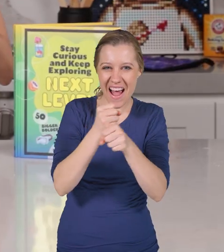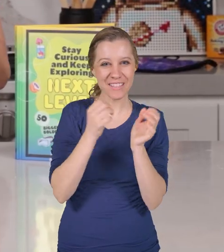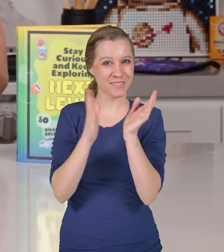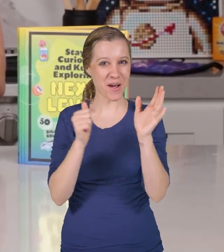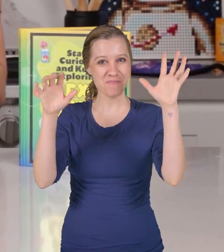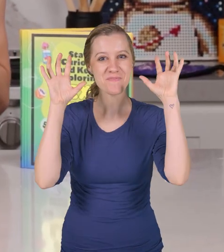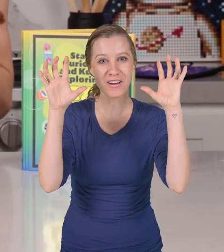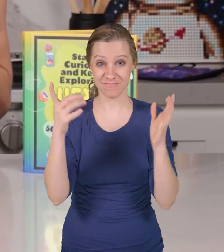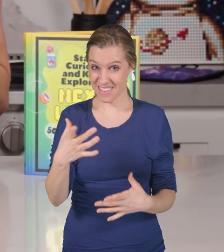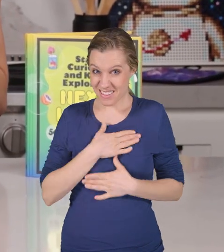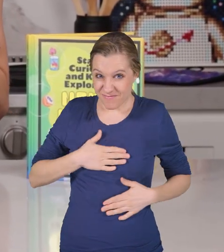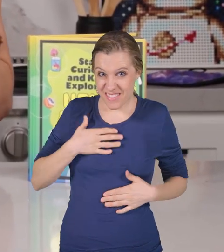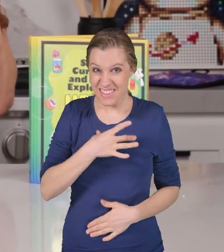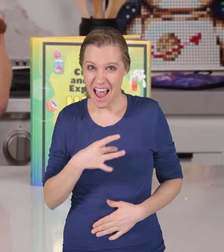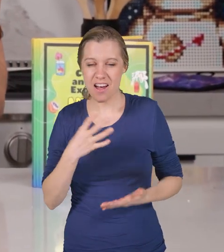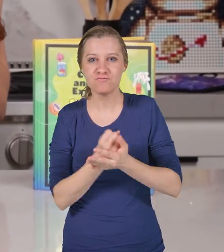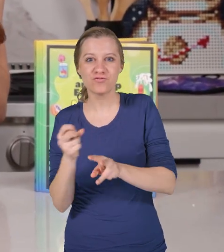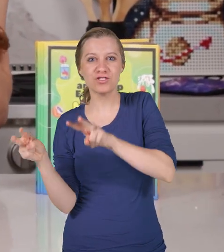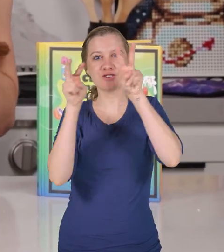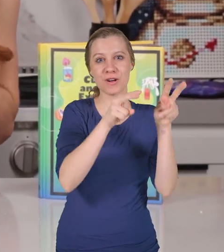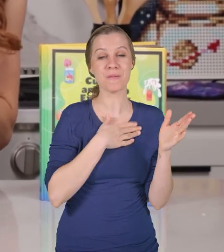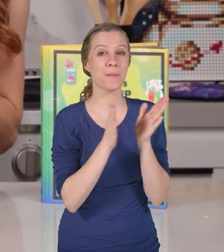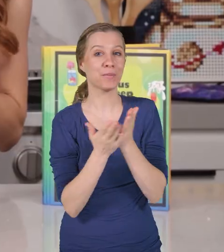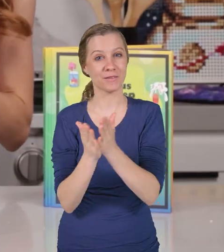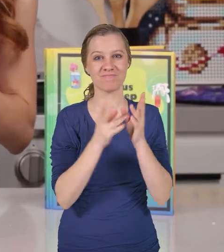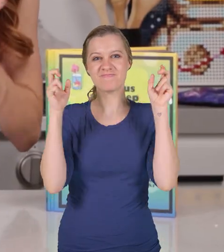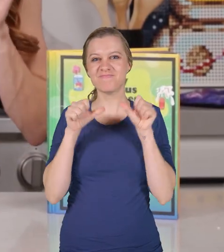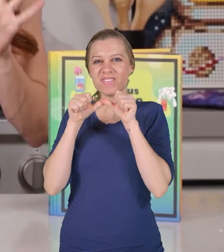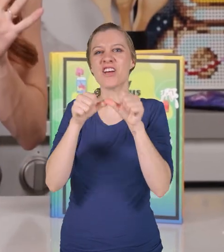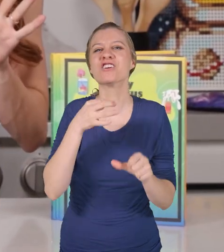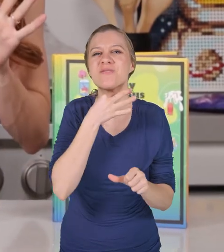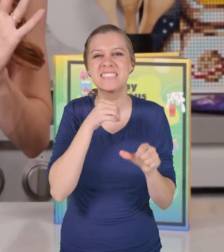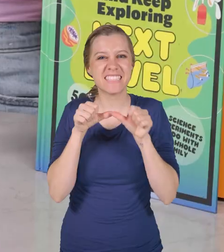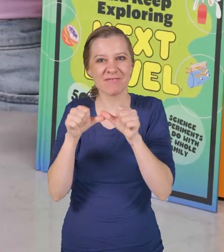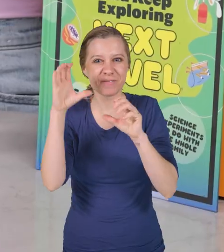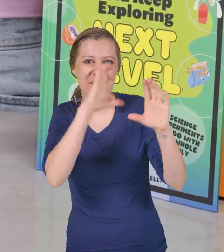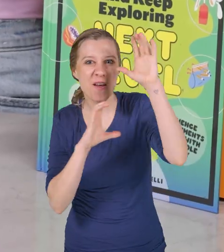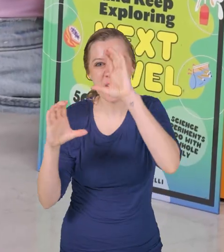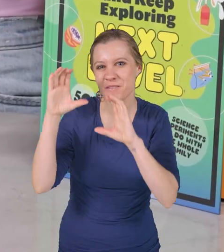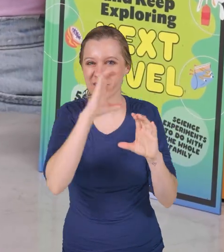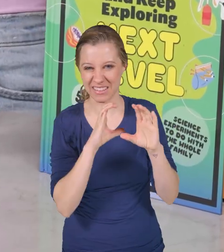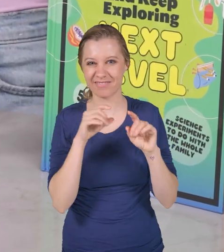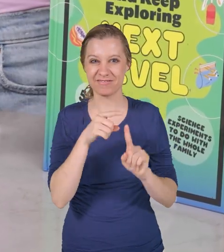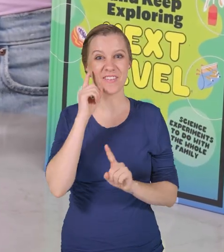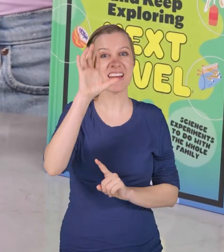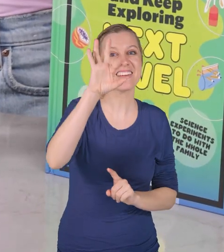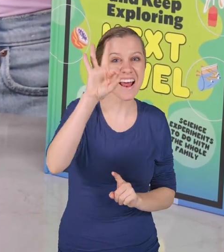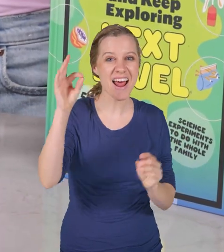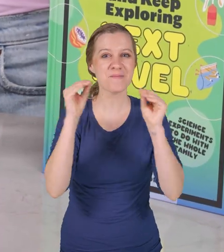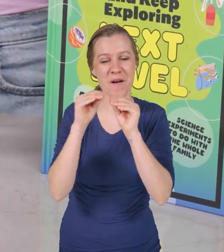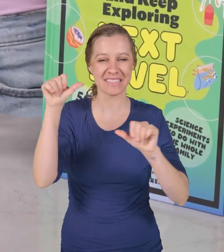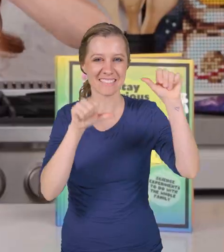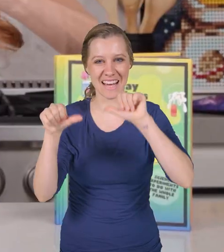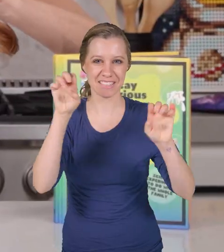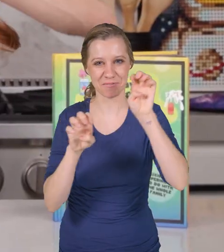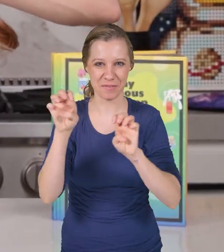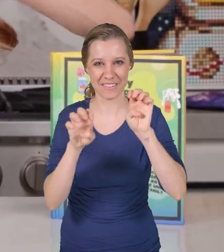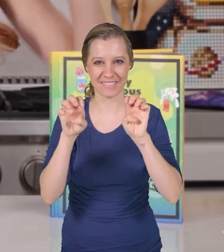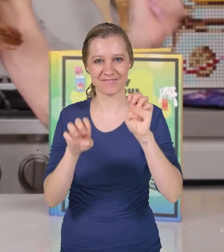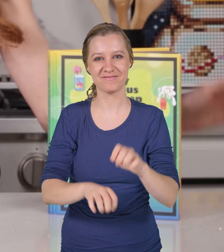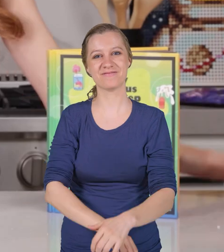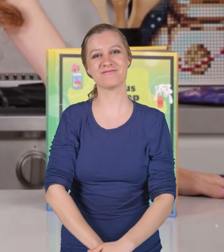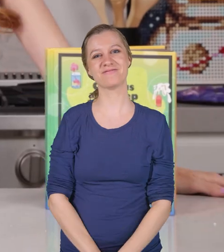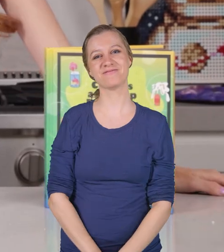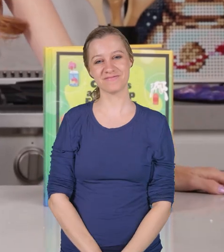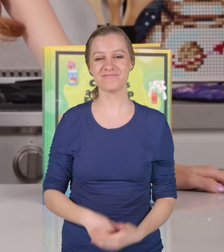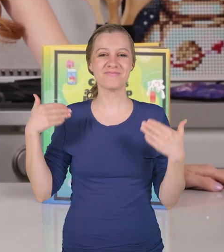water. Thanks for making Soap Monster with me. If you like this one, be sure to check out my best-selling books, Stay Curious and Keep Exploring, for